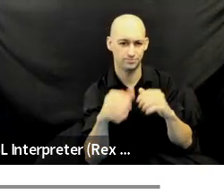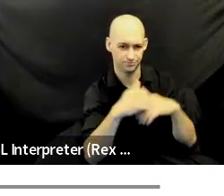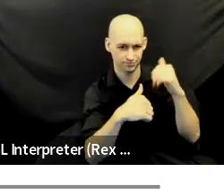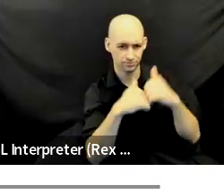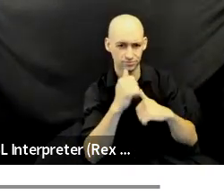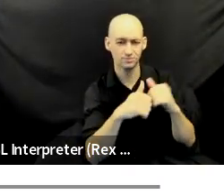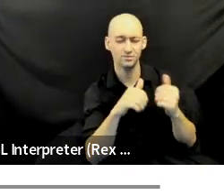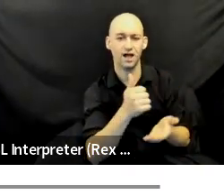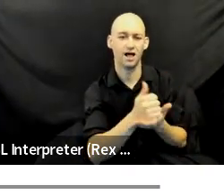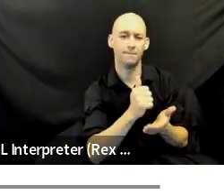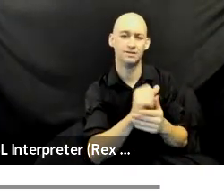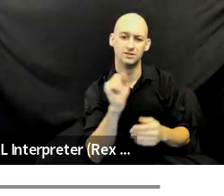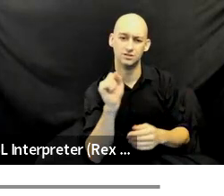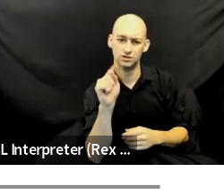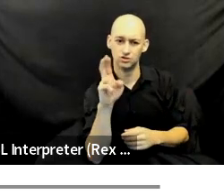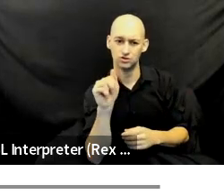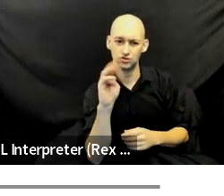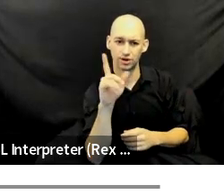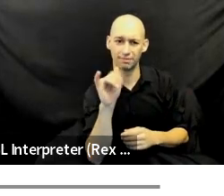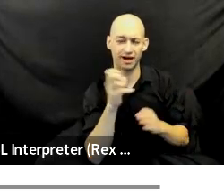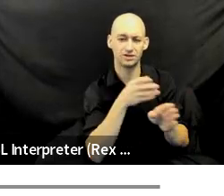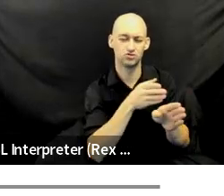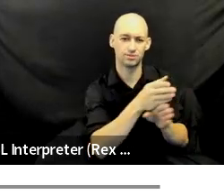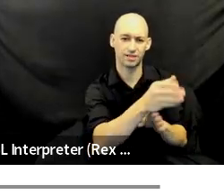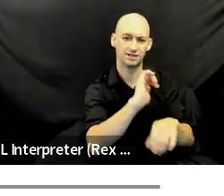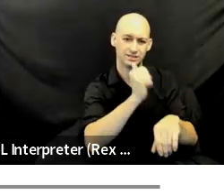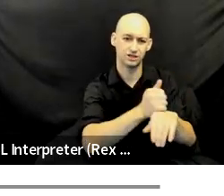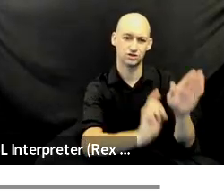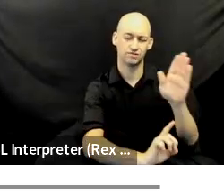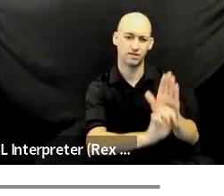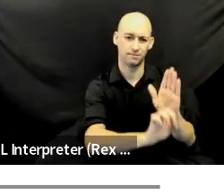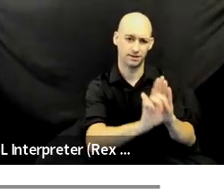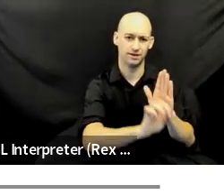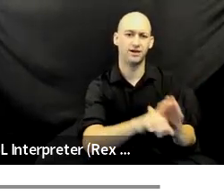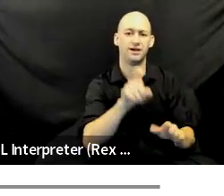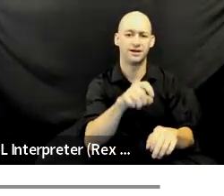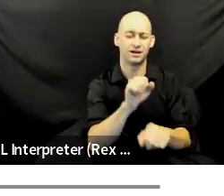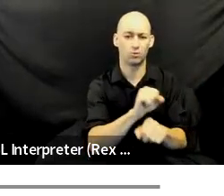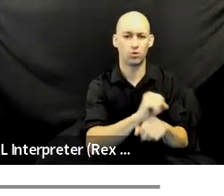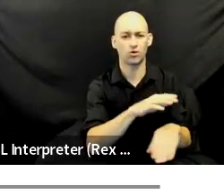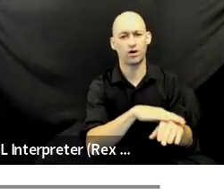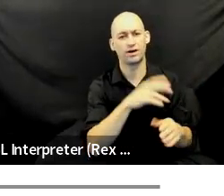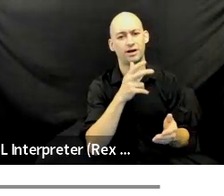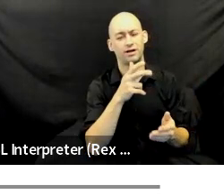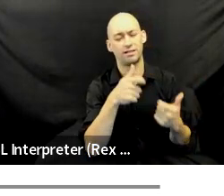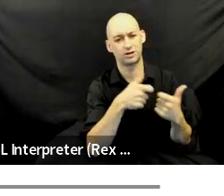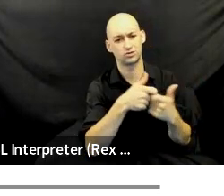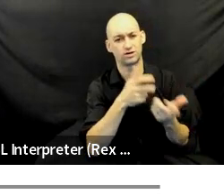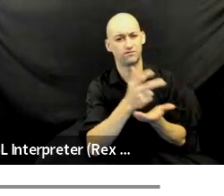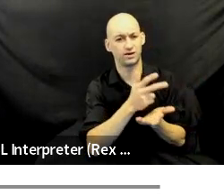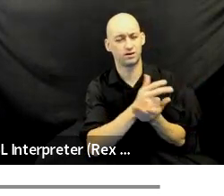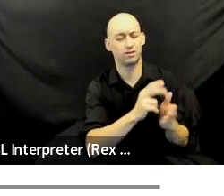station development. State agencies should continue working on electric infrastructure planning. State